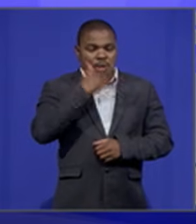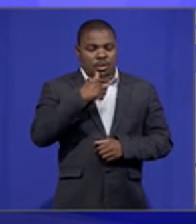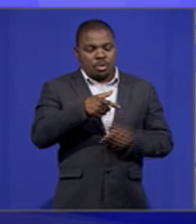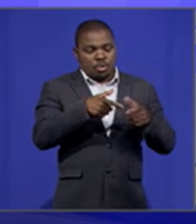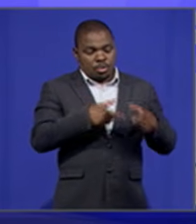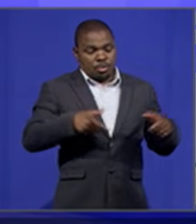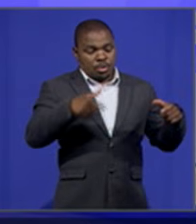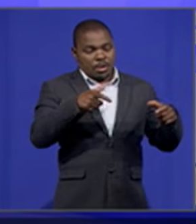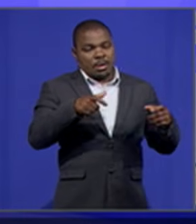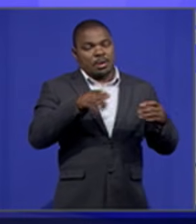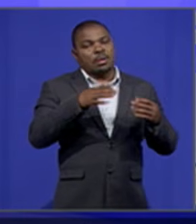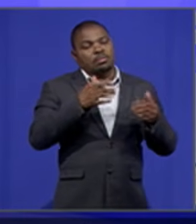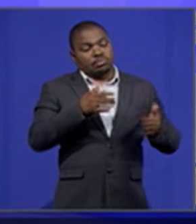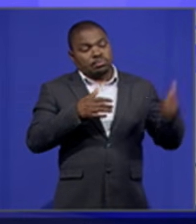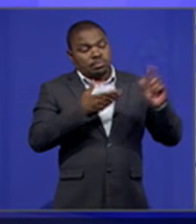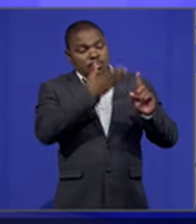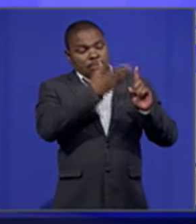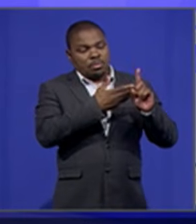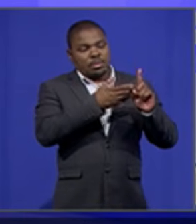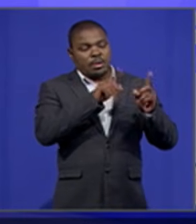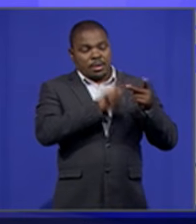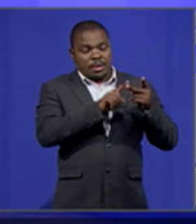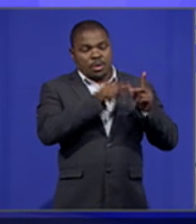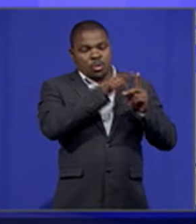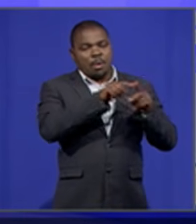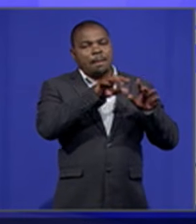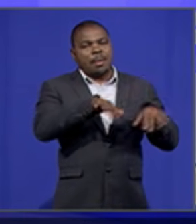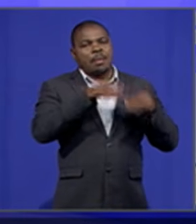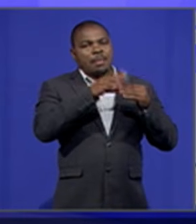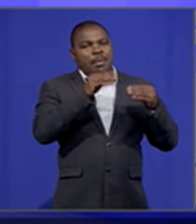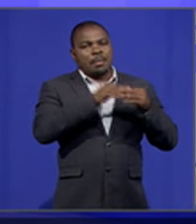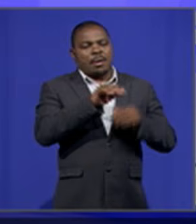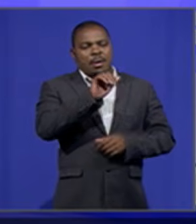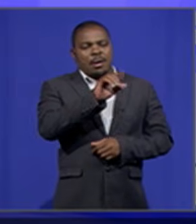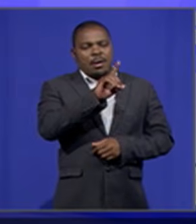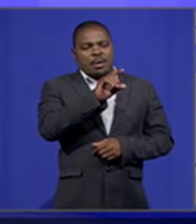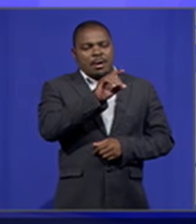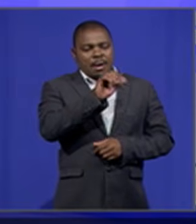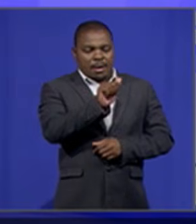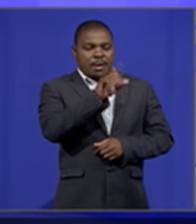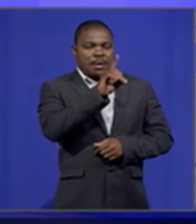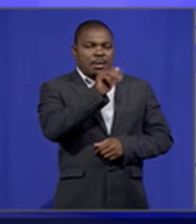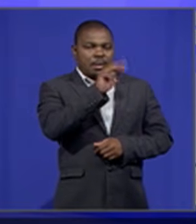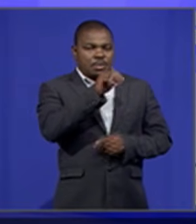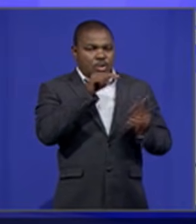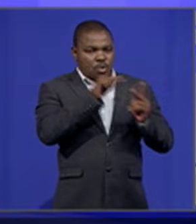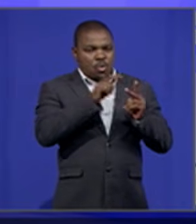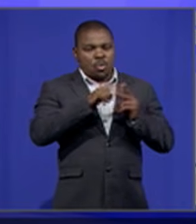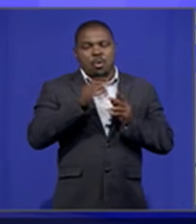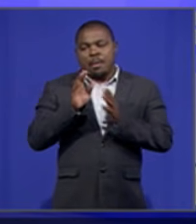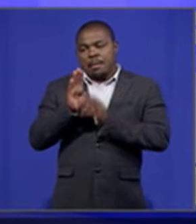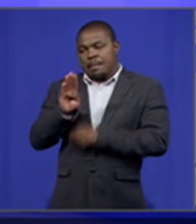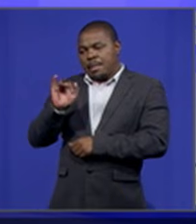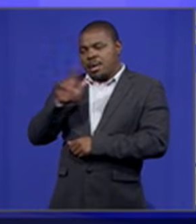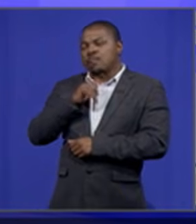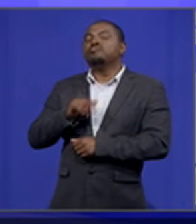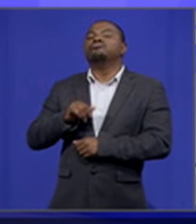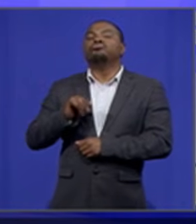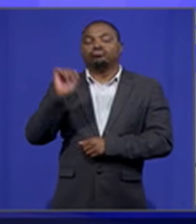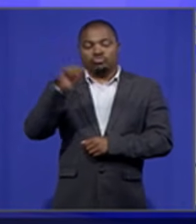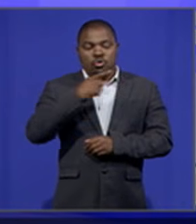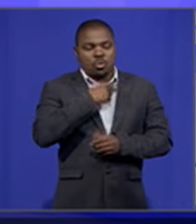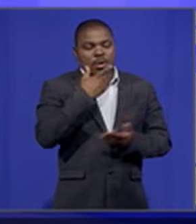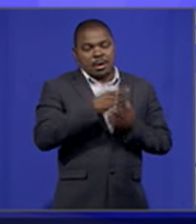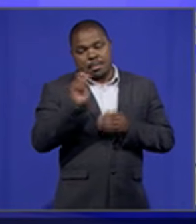leloko la Palamente Fidel Adams o filwe beile ka tlase ga mabaka a boima ke kgorotsheko ya magistrata wa Pinetown. Ed Adams